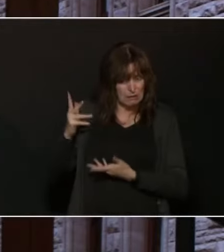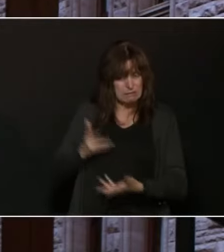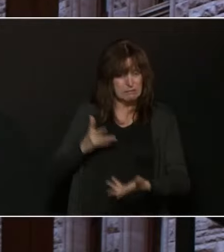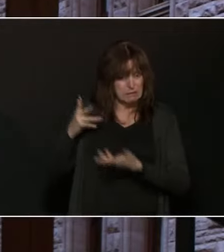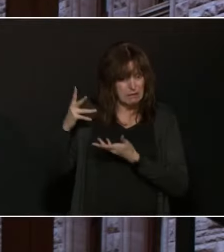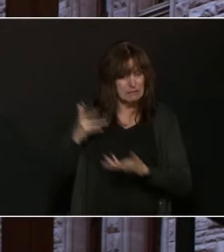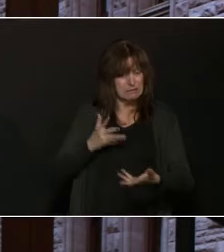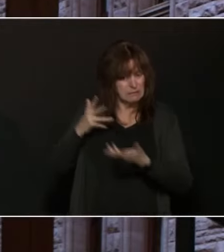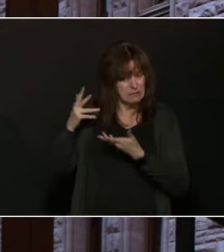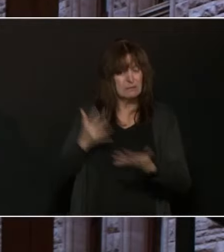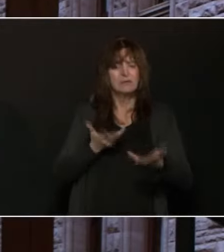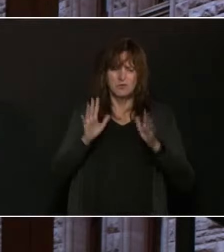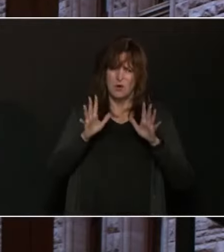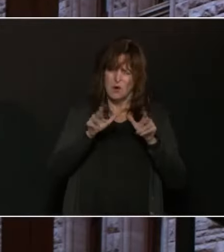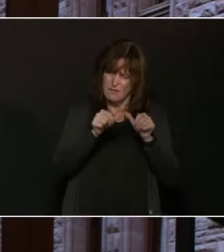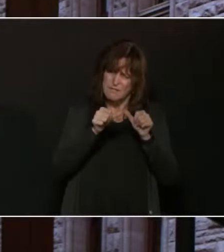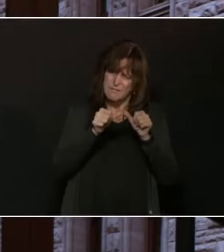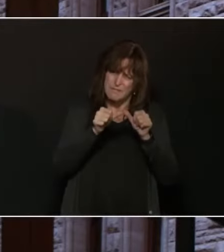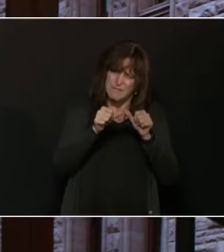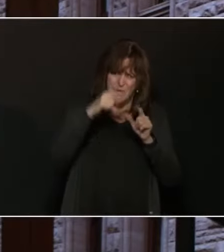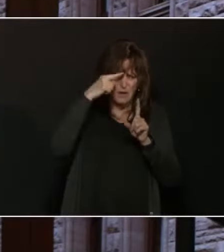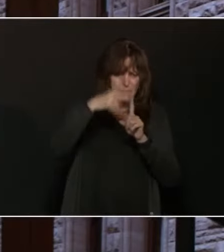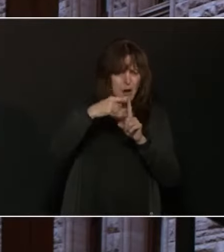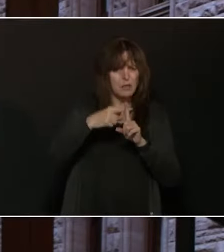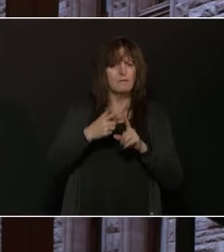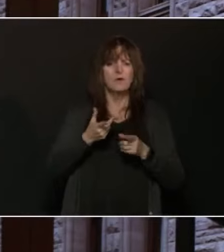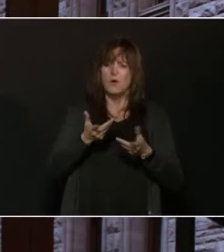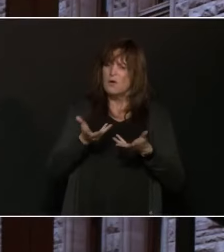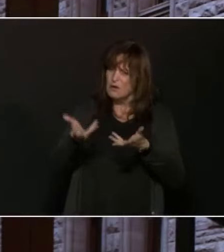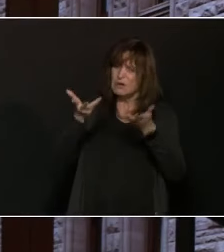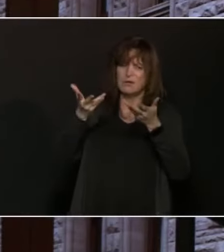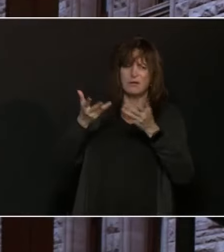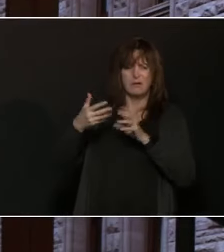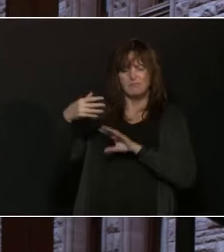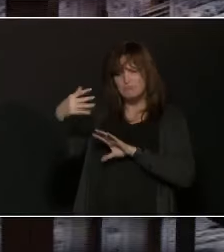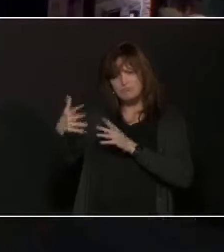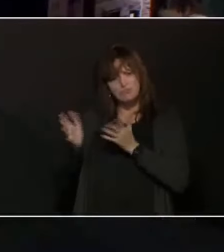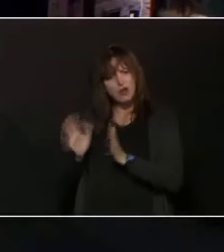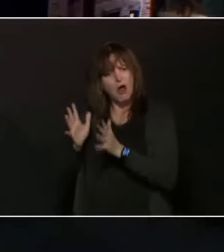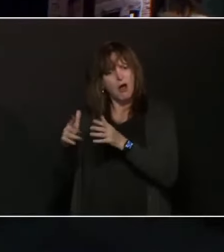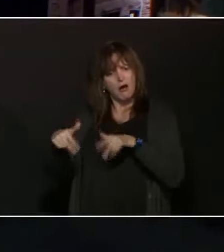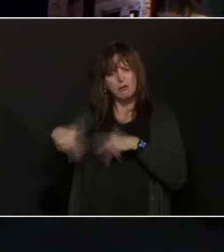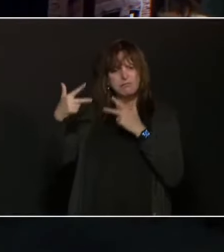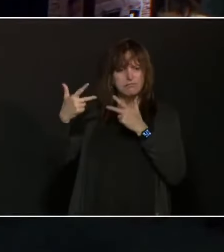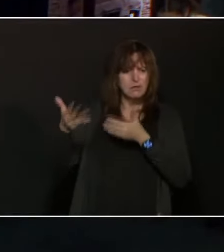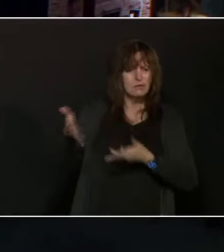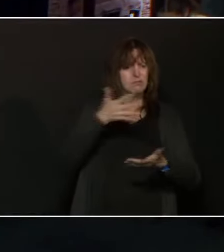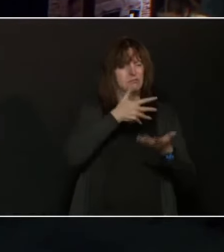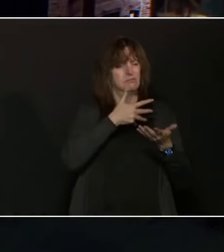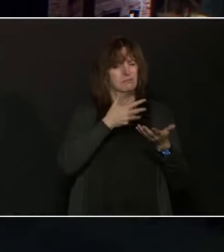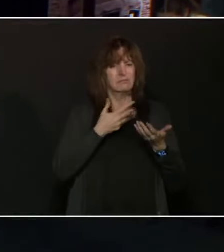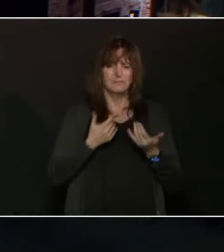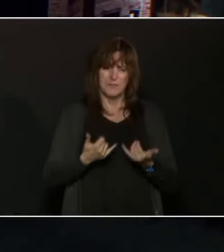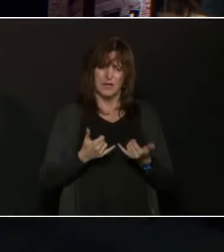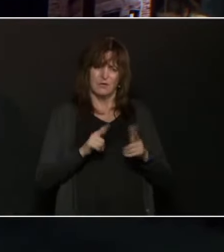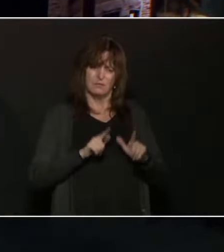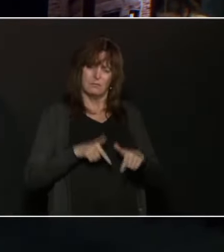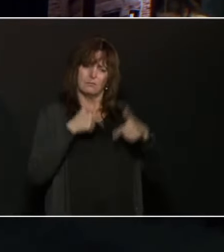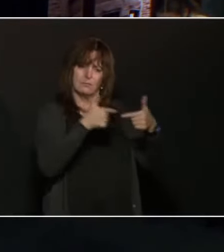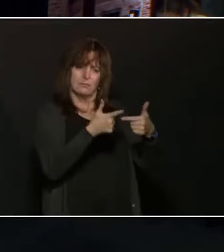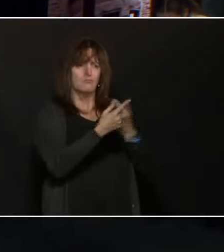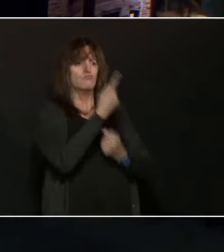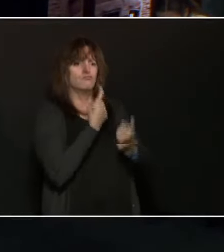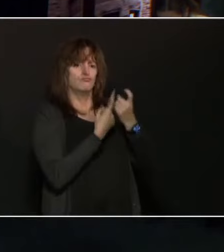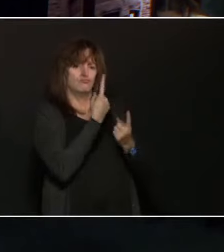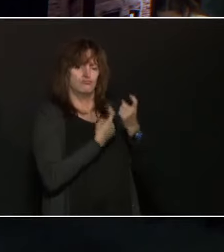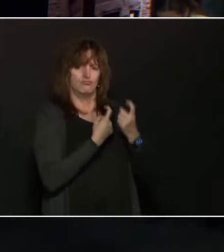at it, and keep talking. So thank you. With that, I'm going to hand over to the media for questions. We'll go to the phone lines. Just a reminder, 1 question,